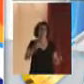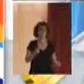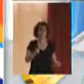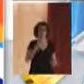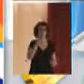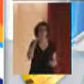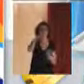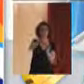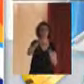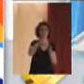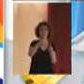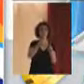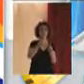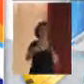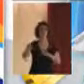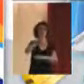member, or